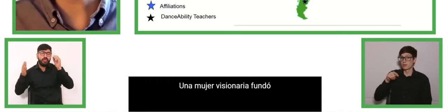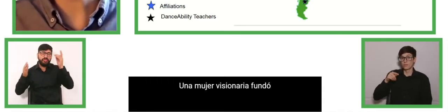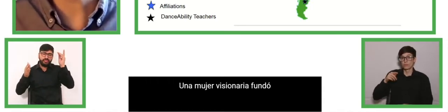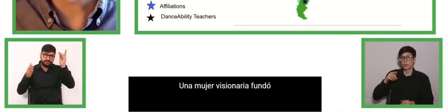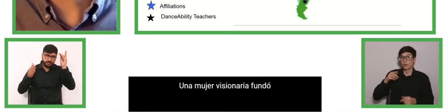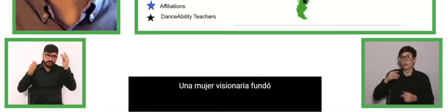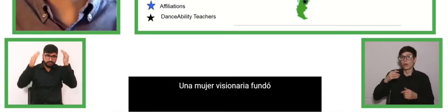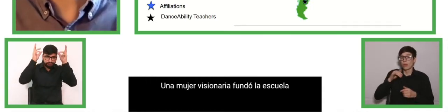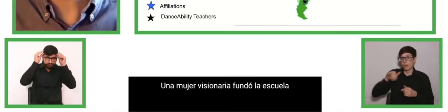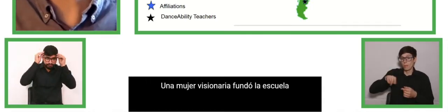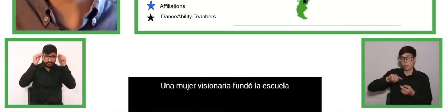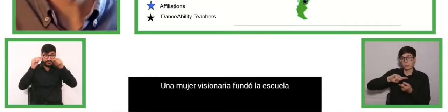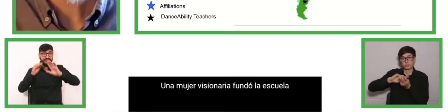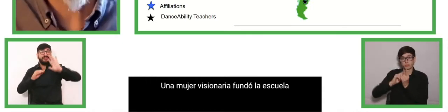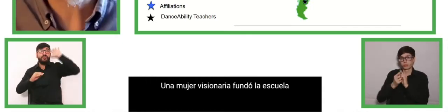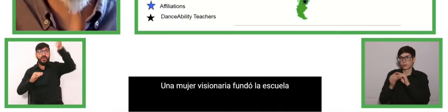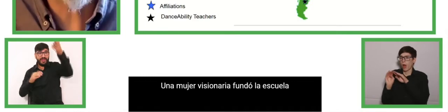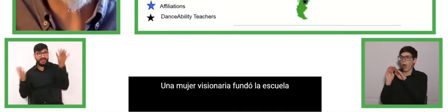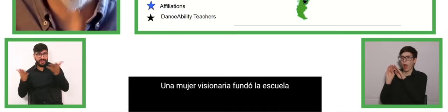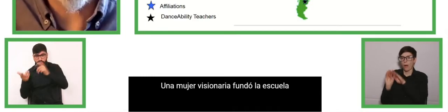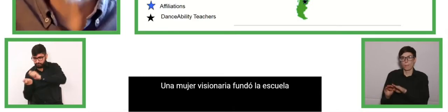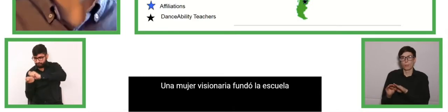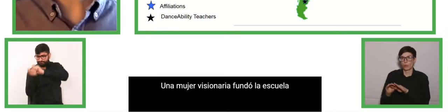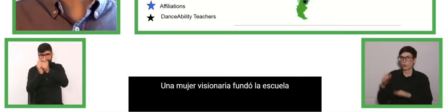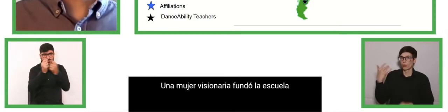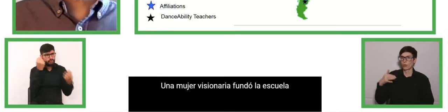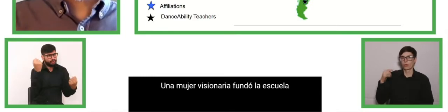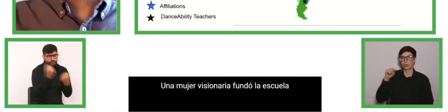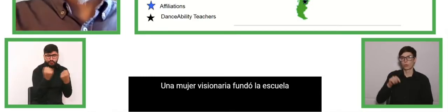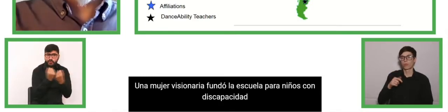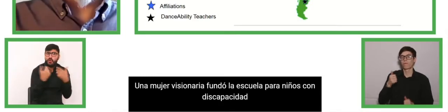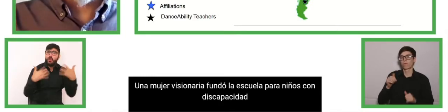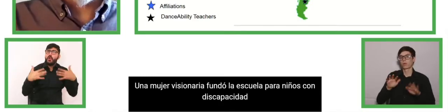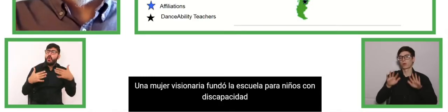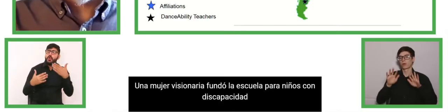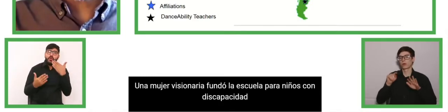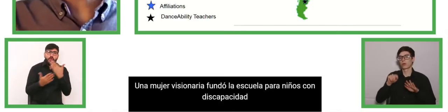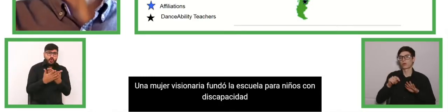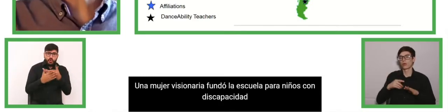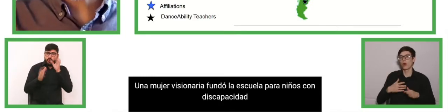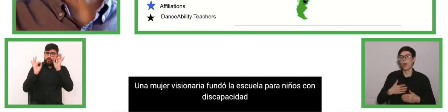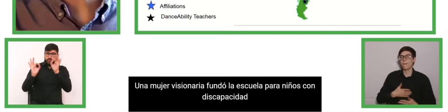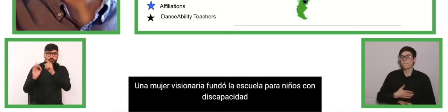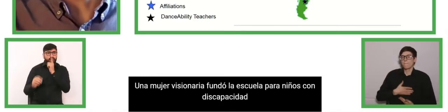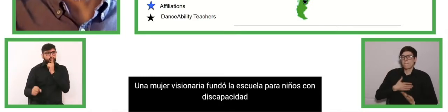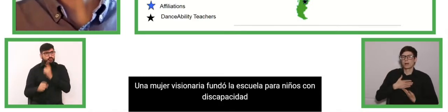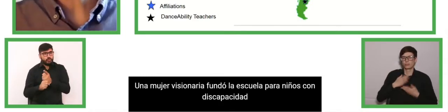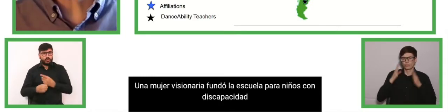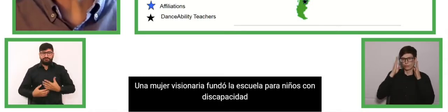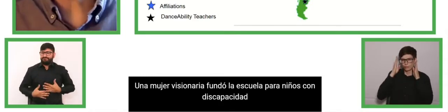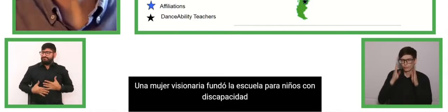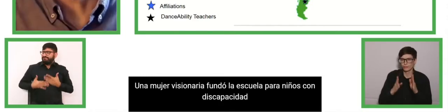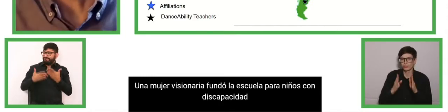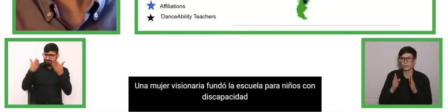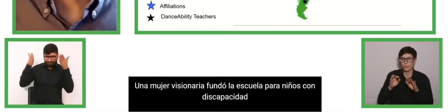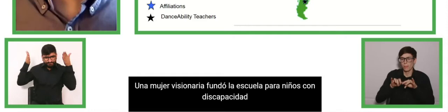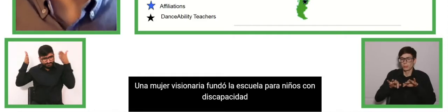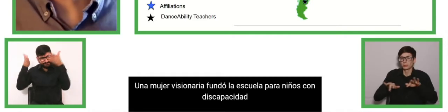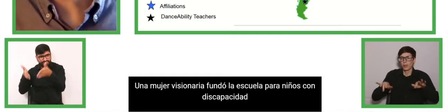passion to expand expressive opportunities for children. Marisa's fund have